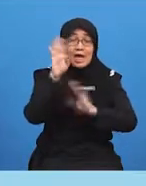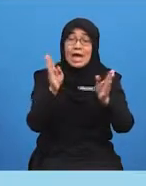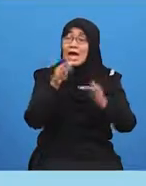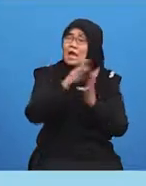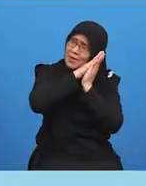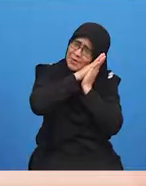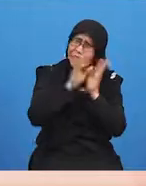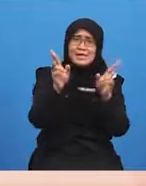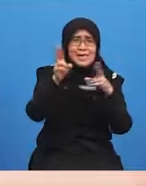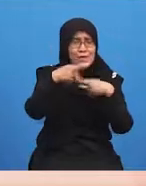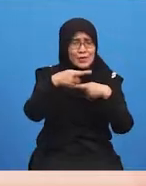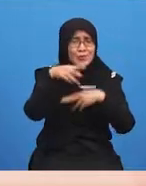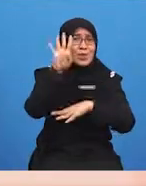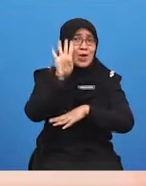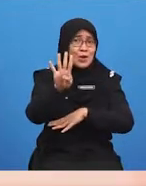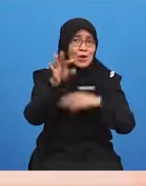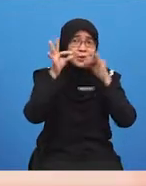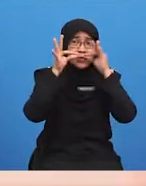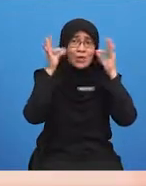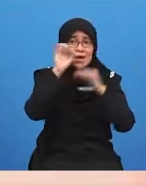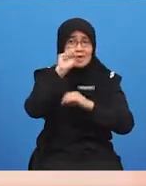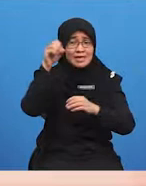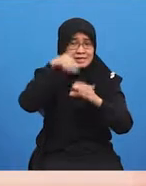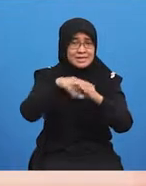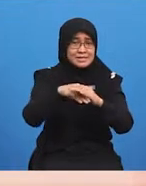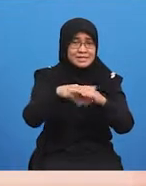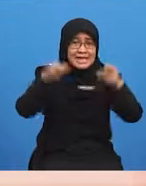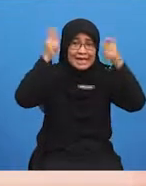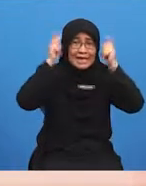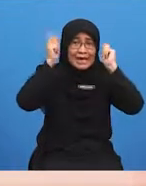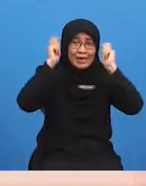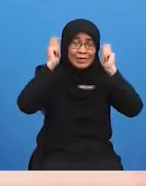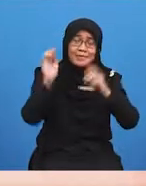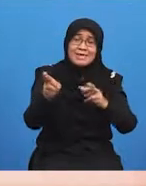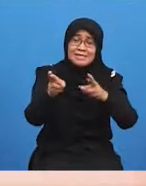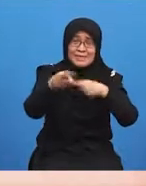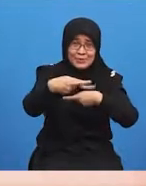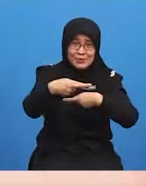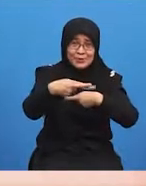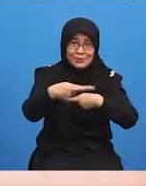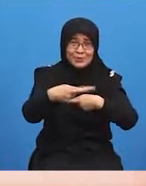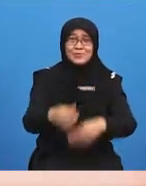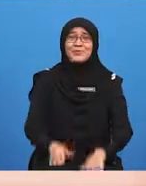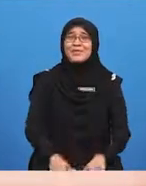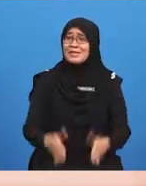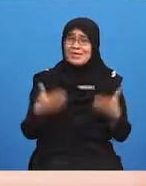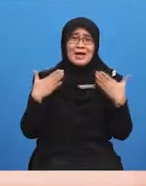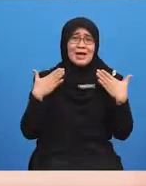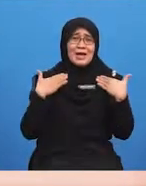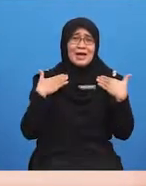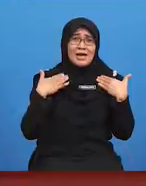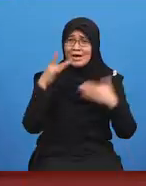the bathroom. Oh no! Oh, there are about 18 cats in my house?